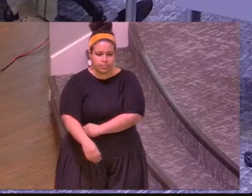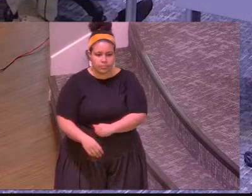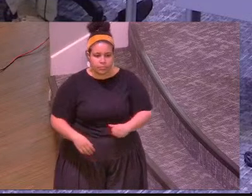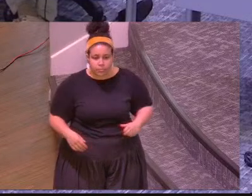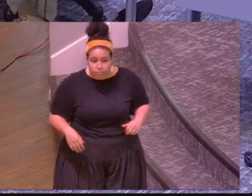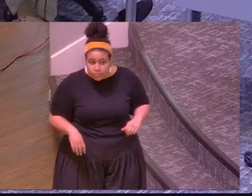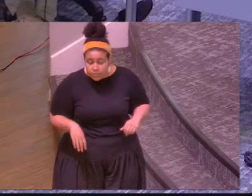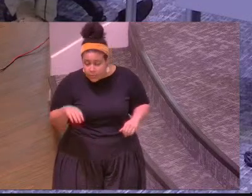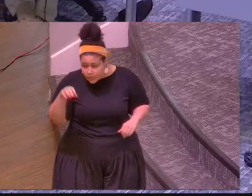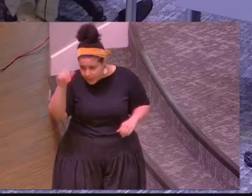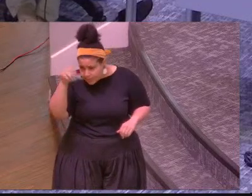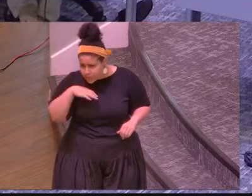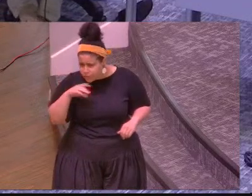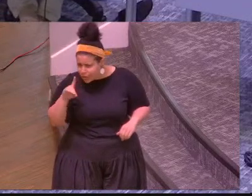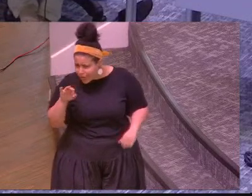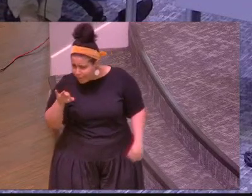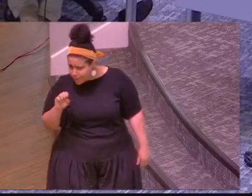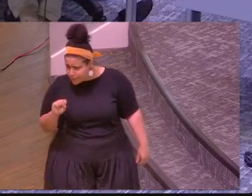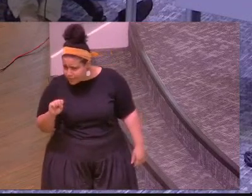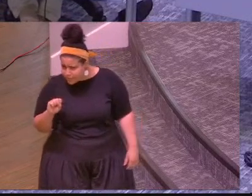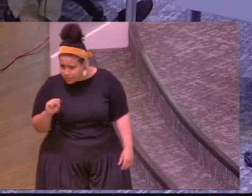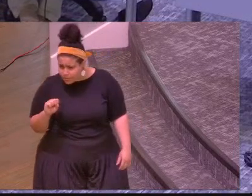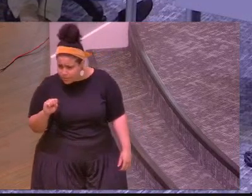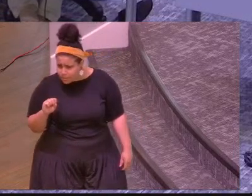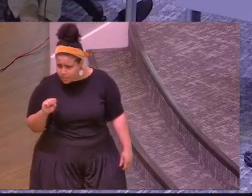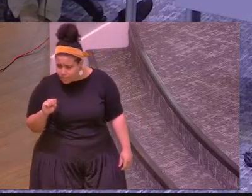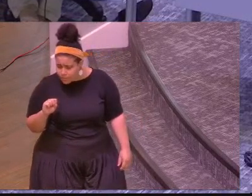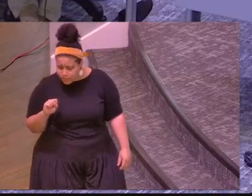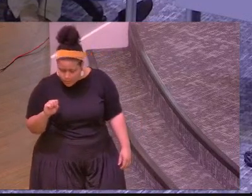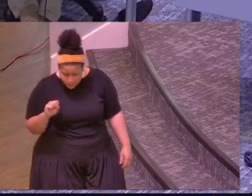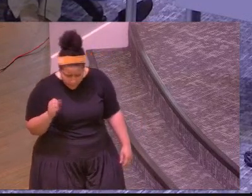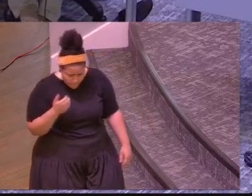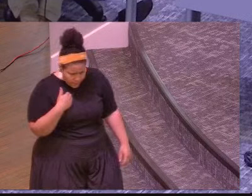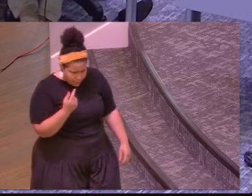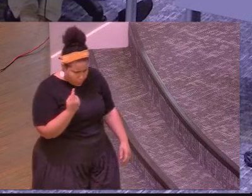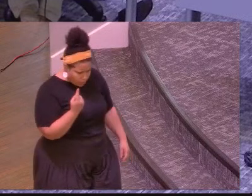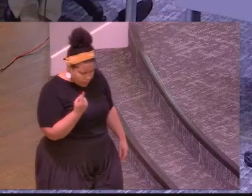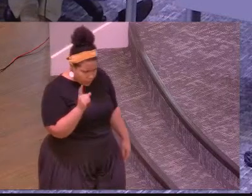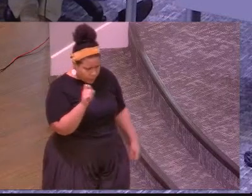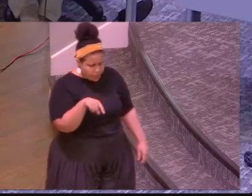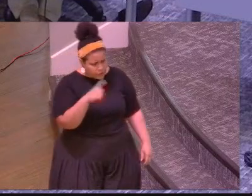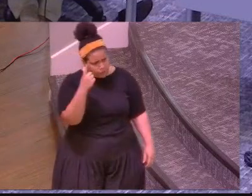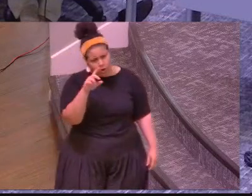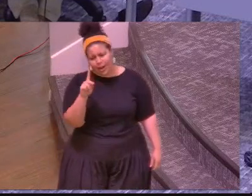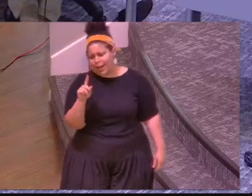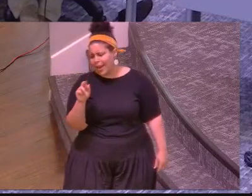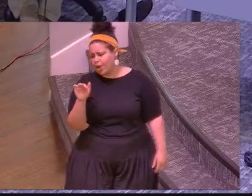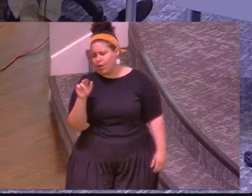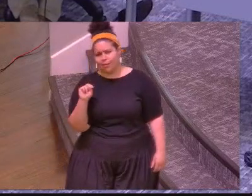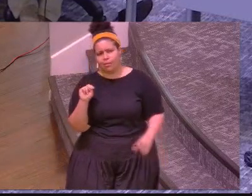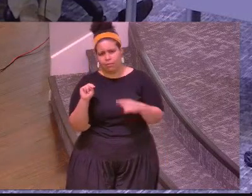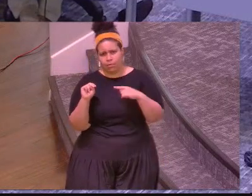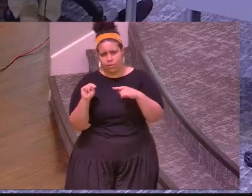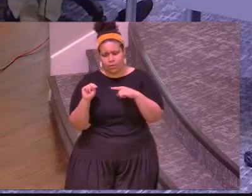Mr. Davis? Yeah, I've got one question for Karen, if I could.